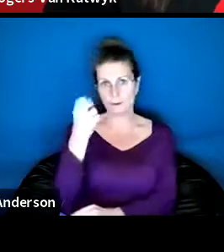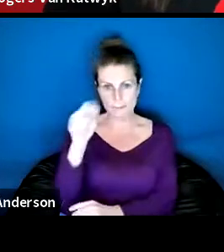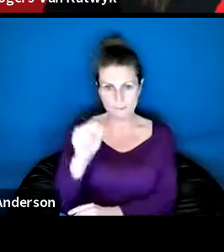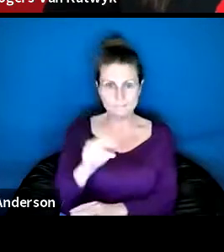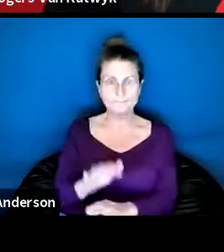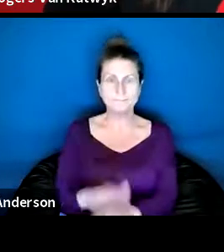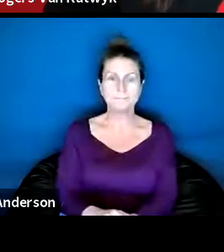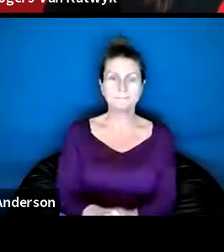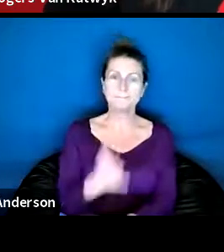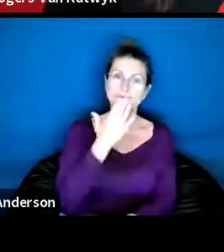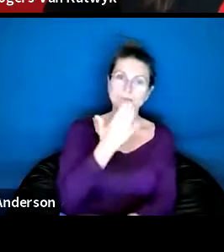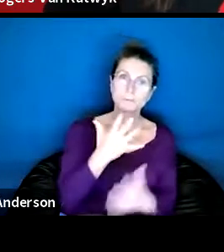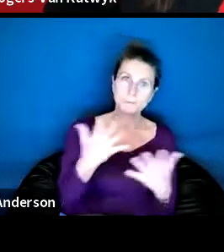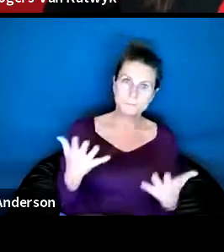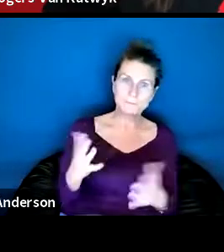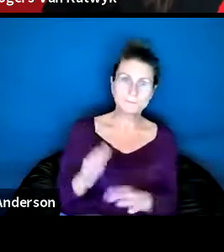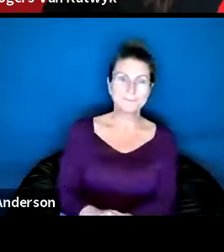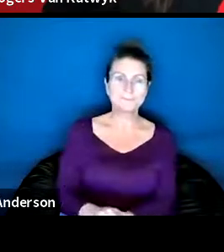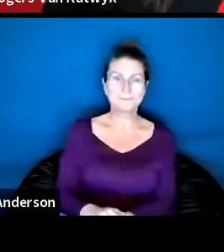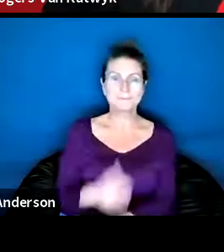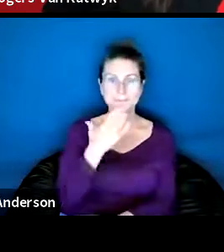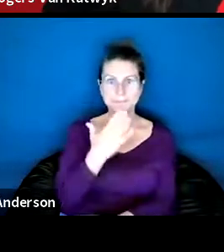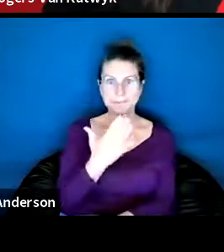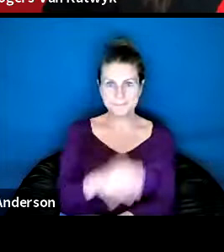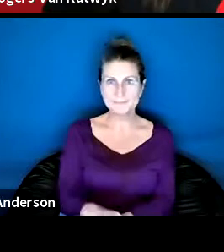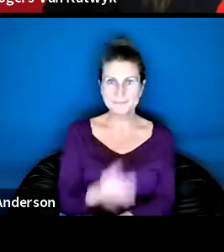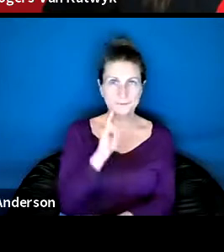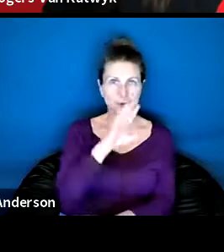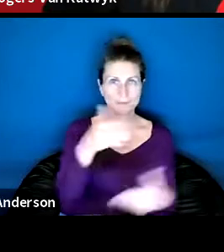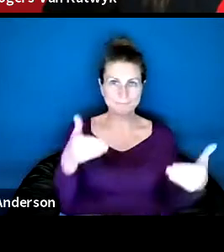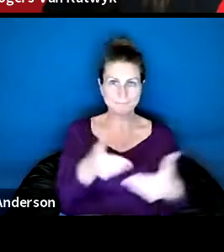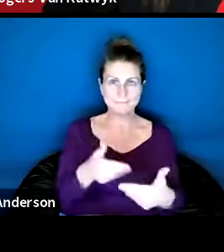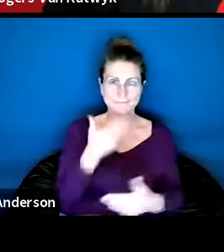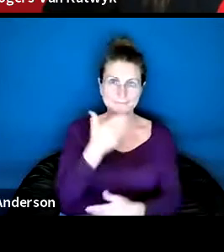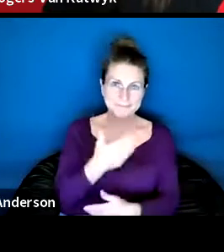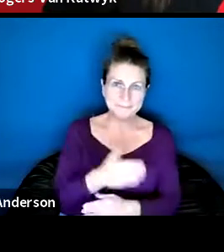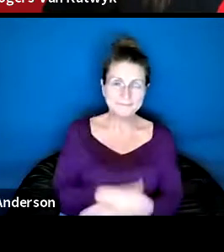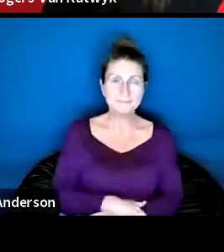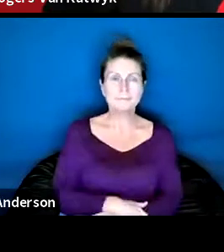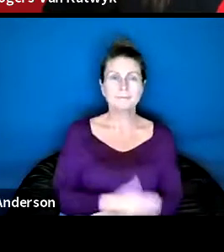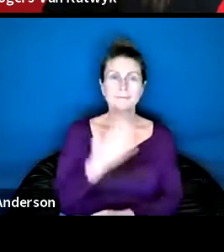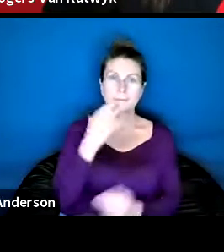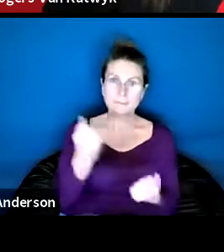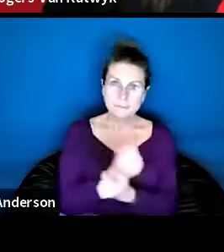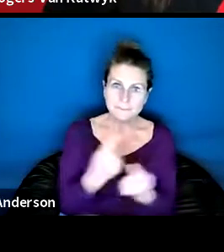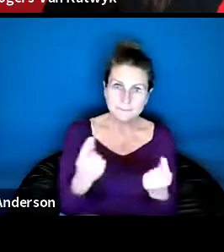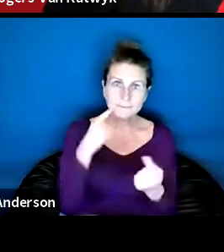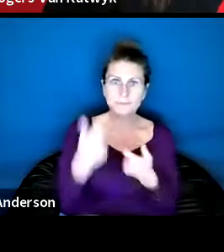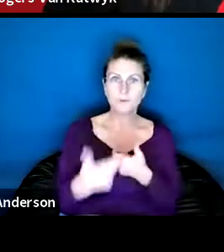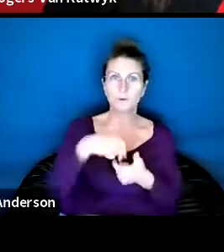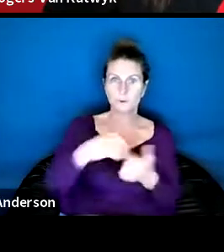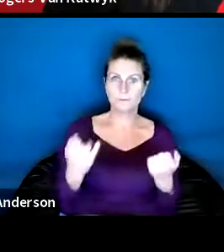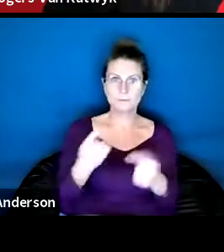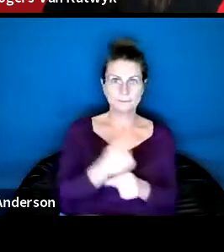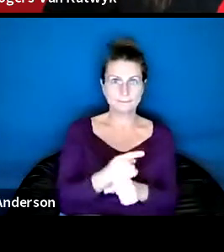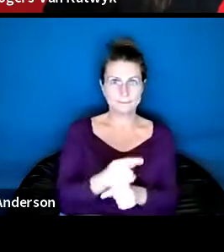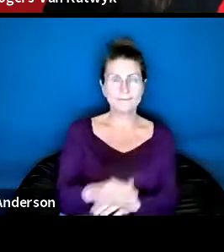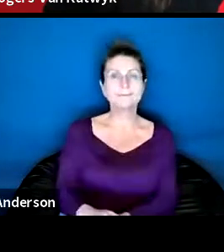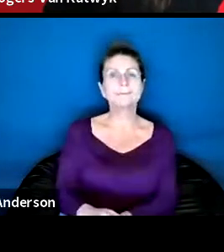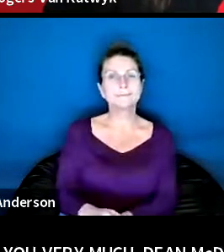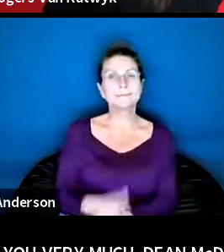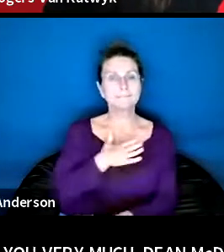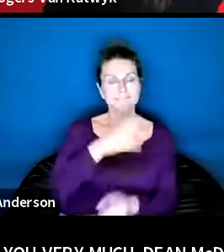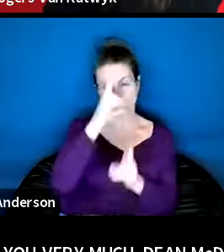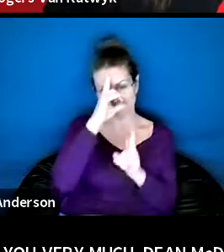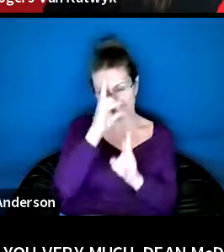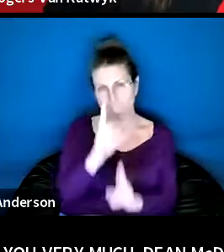Great. Thank you very much, Dean McDonald, for the introduction. Thank you, everyone, for joining us today. It's really an honor to